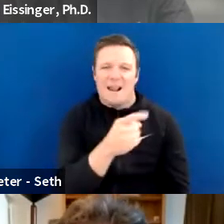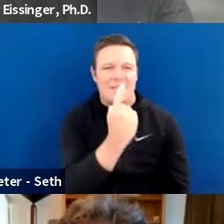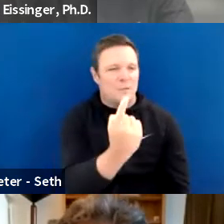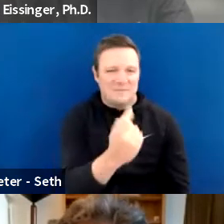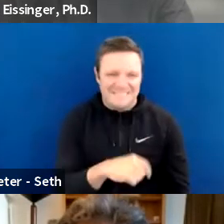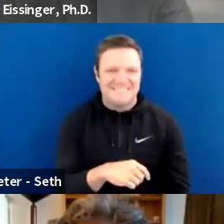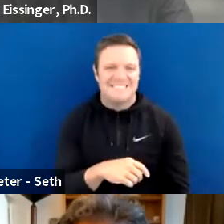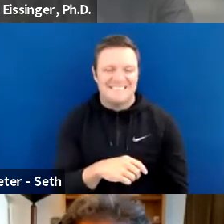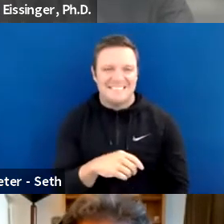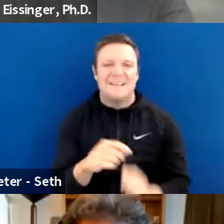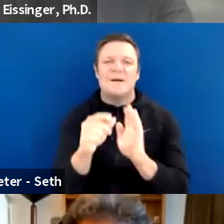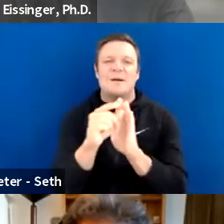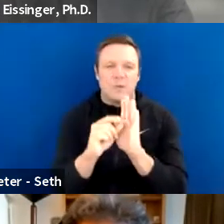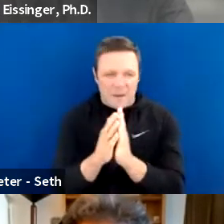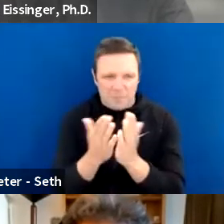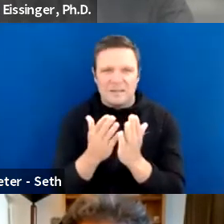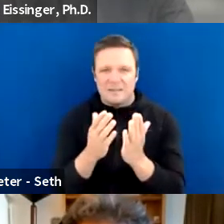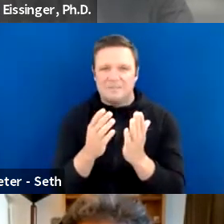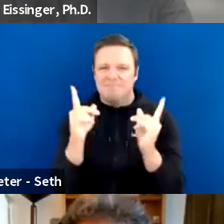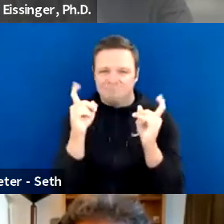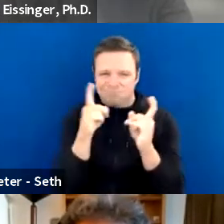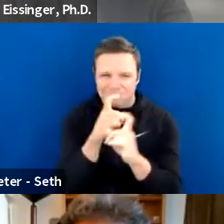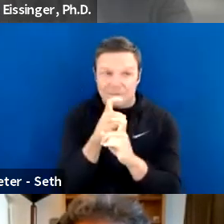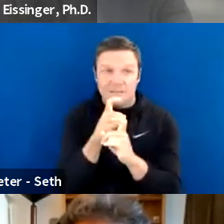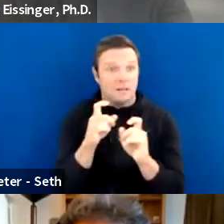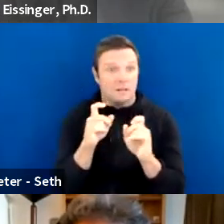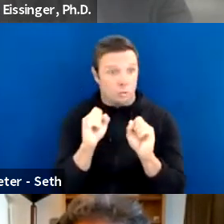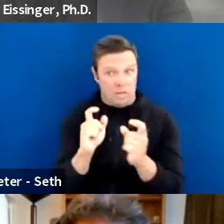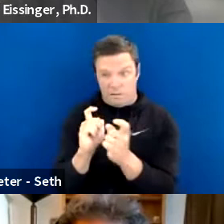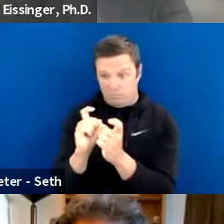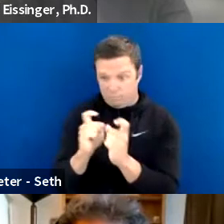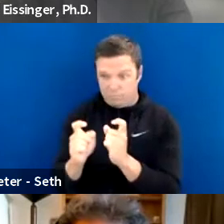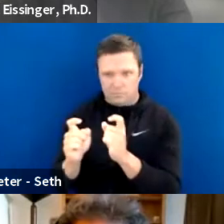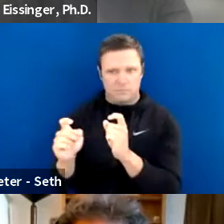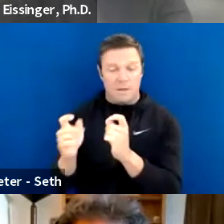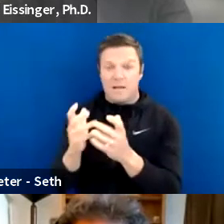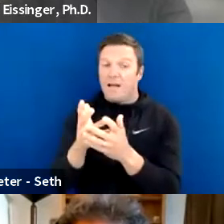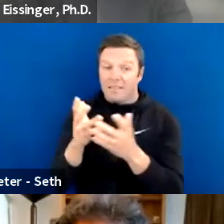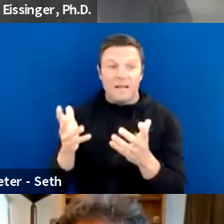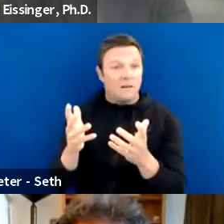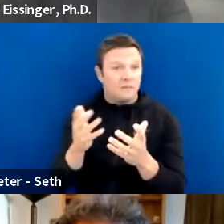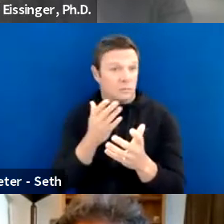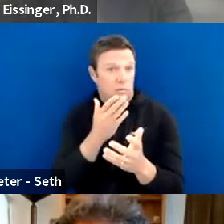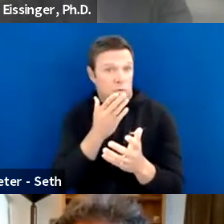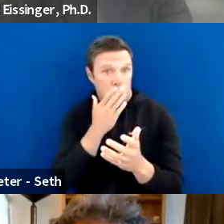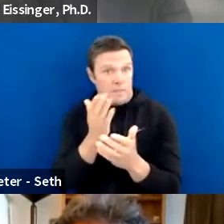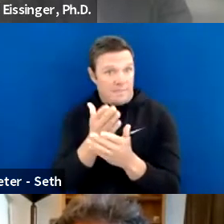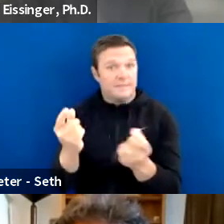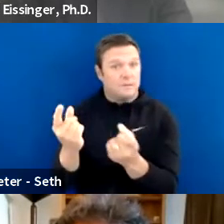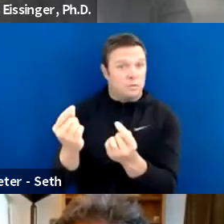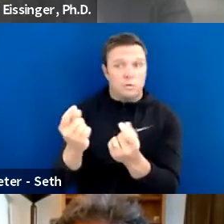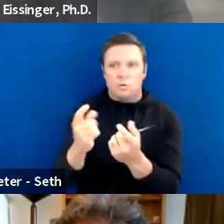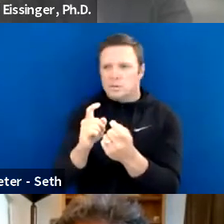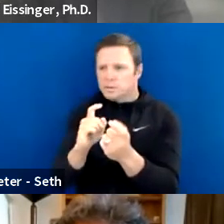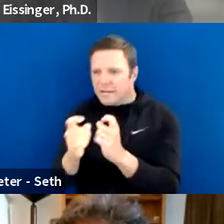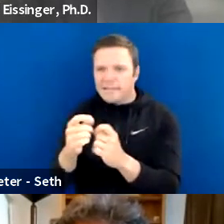The grade book can be a little bit tricky because you can do so much with it, right? You can make grades a certain weight, you